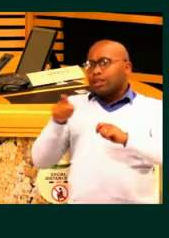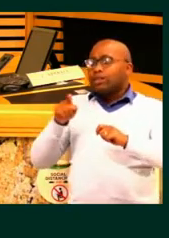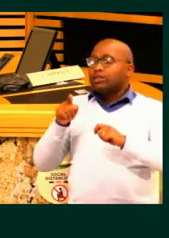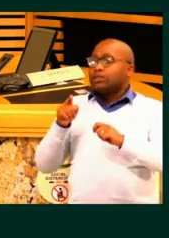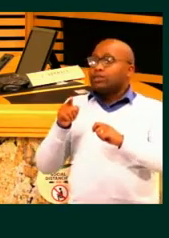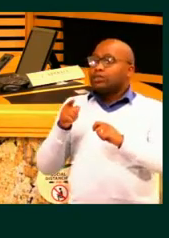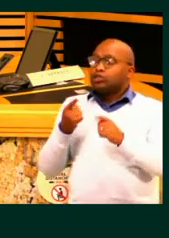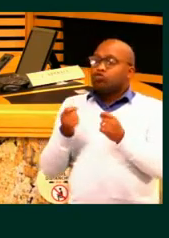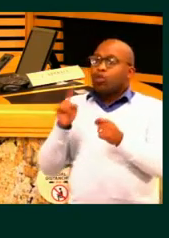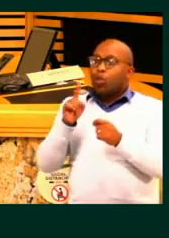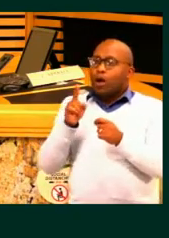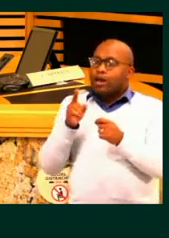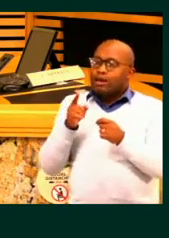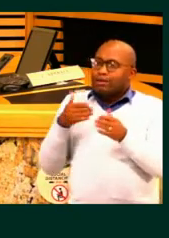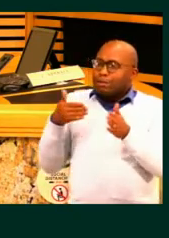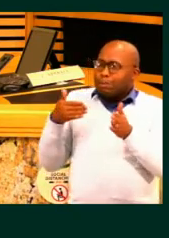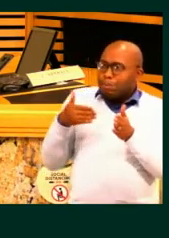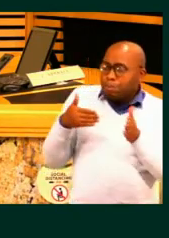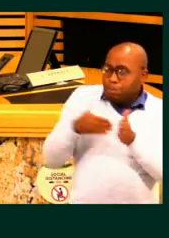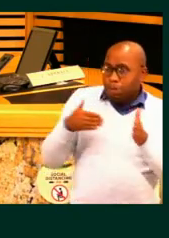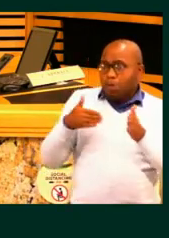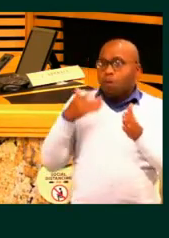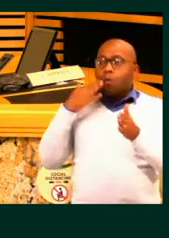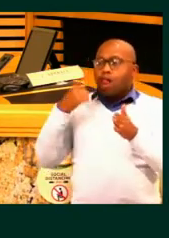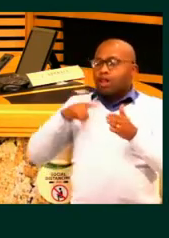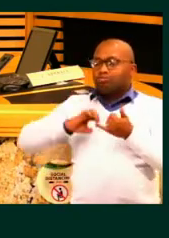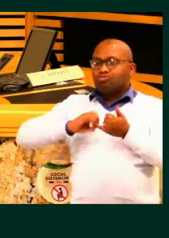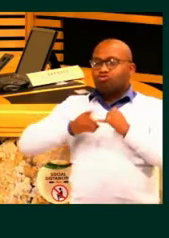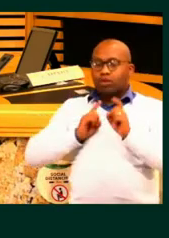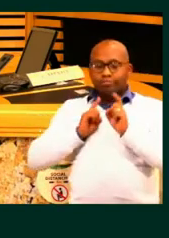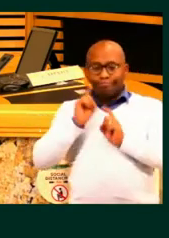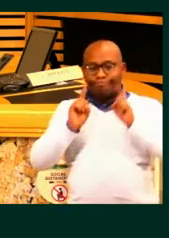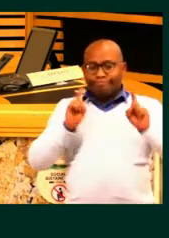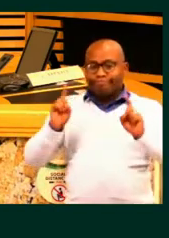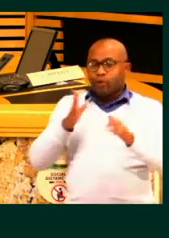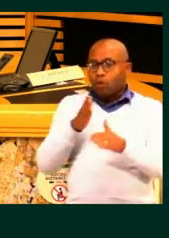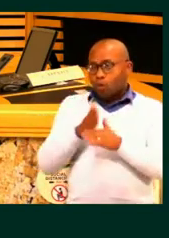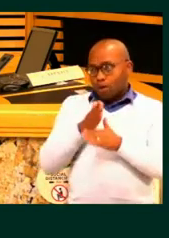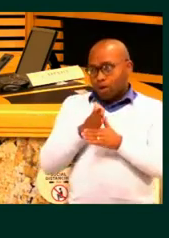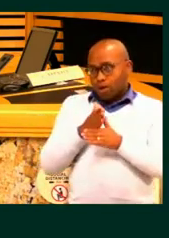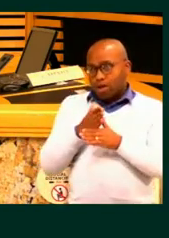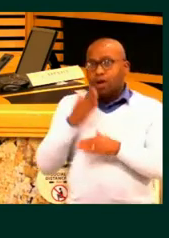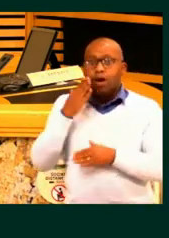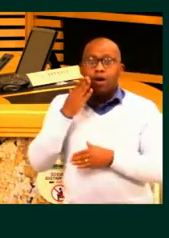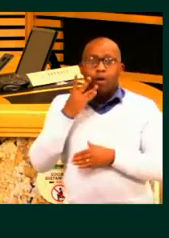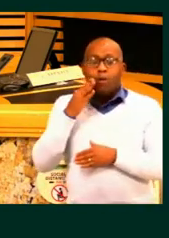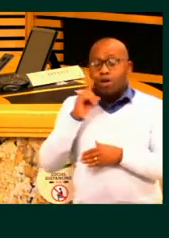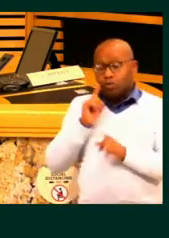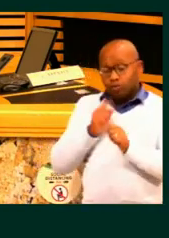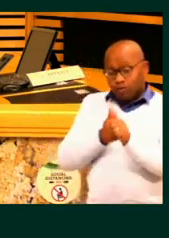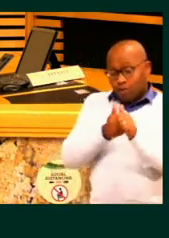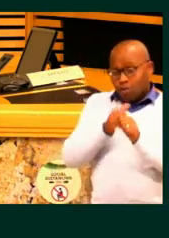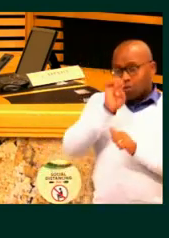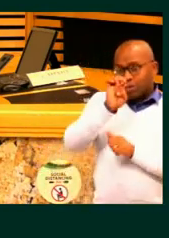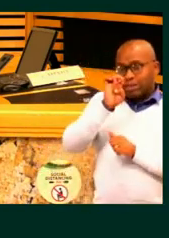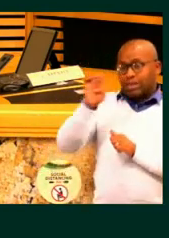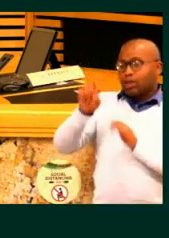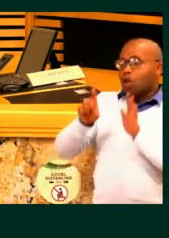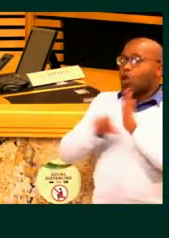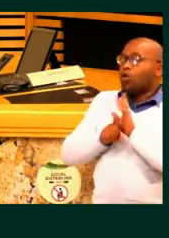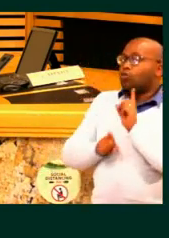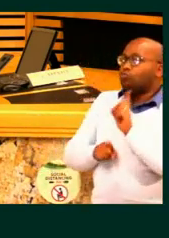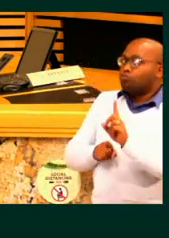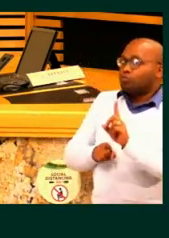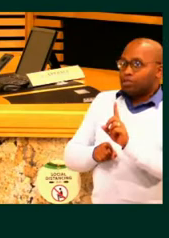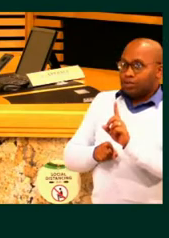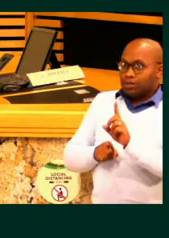or advancement in employment in terms of the employment Equity ACT people with disabilities